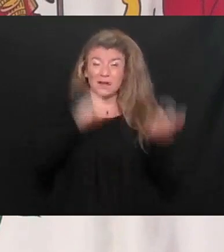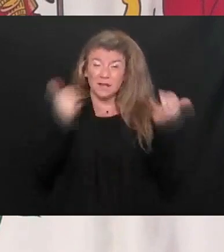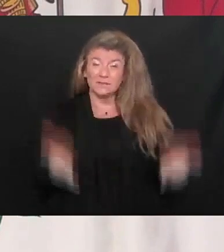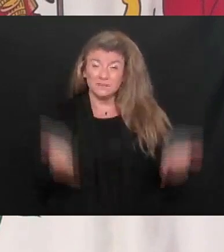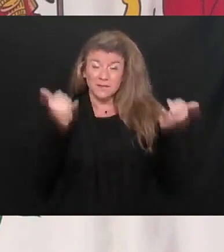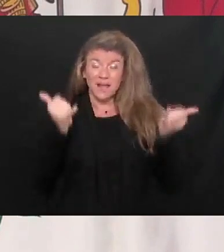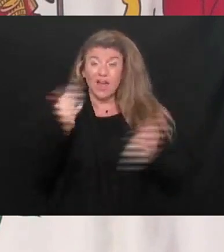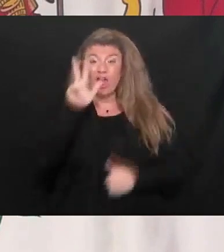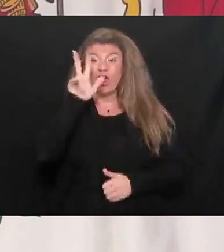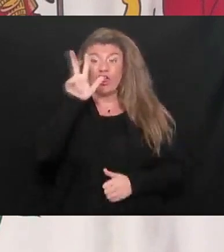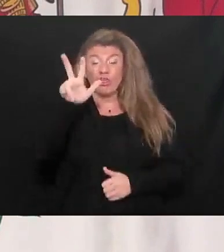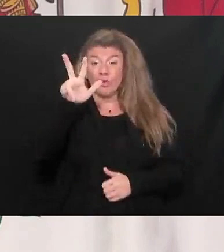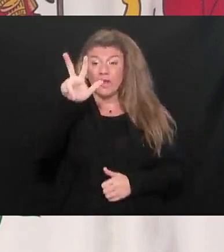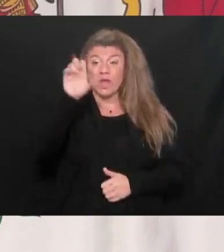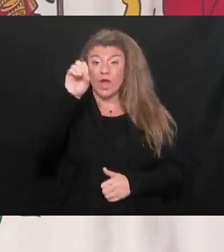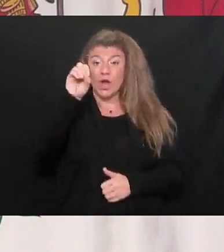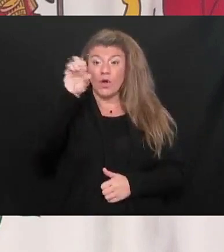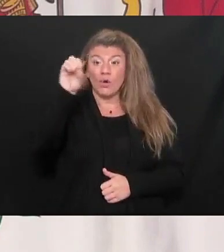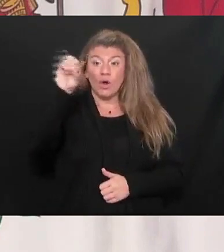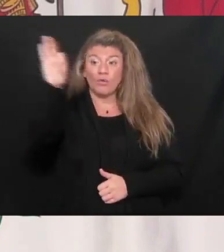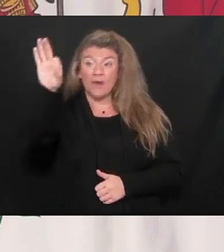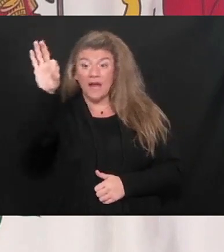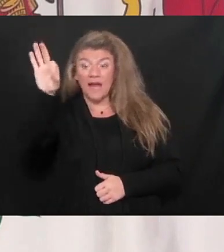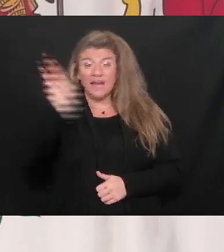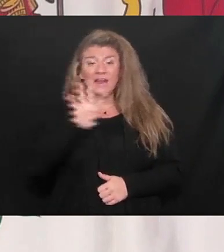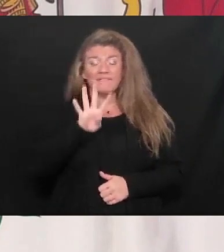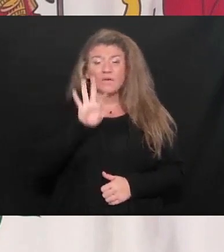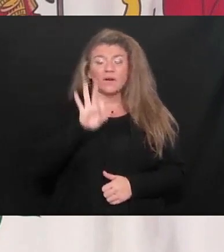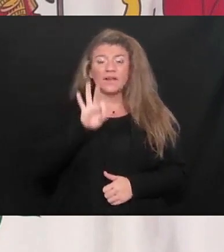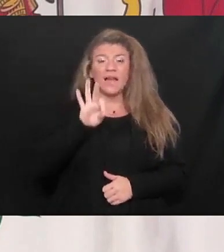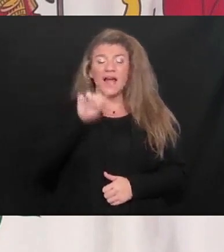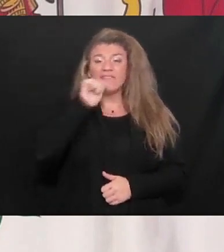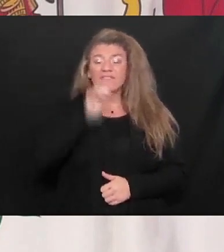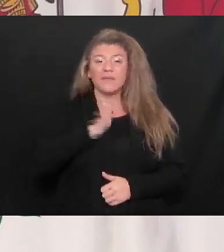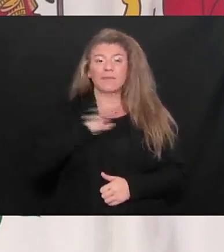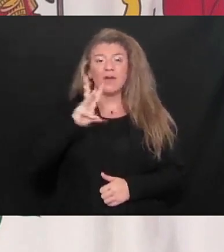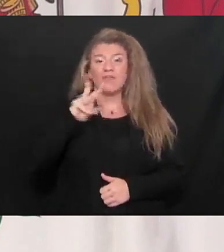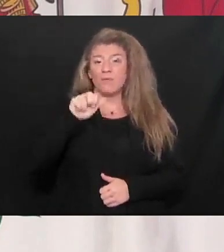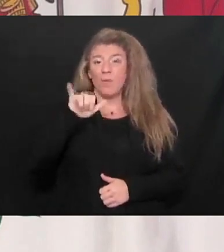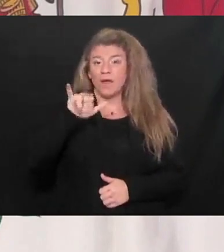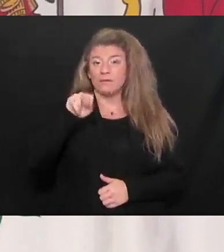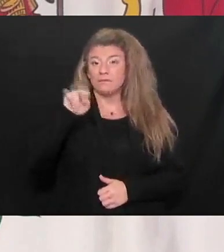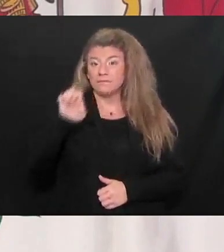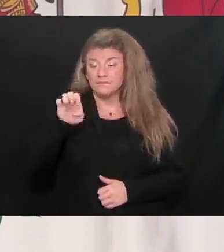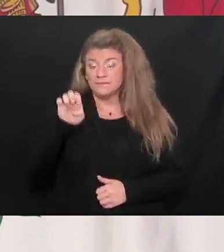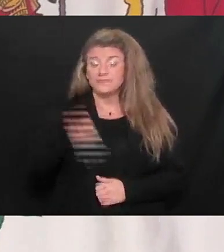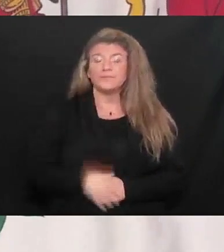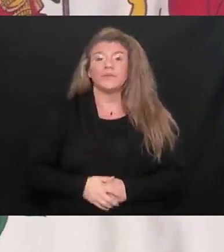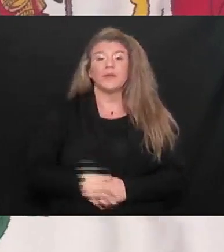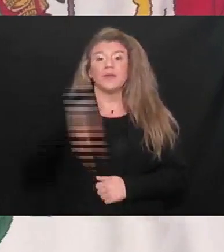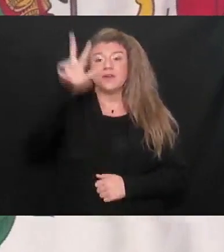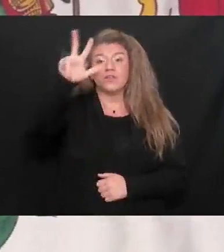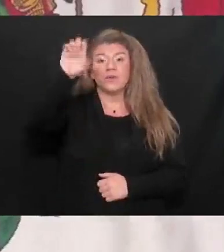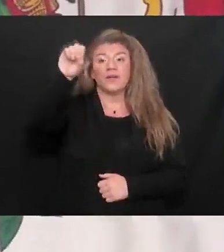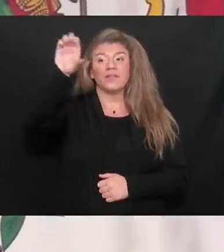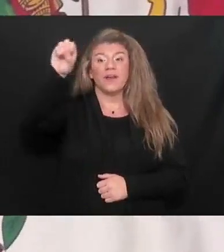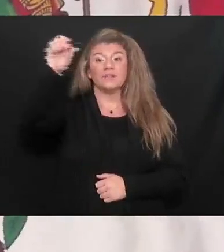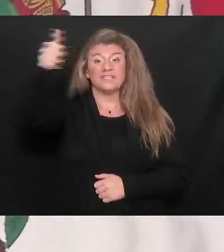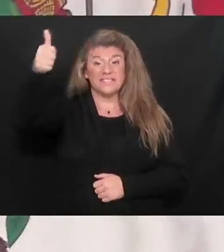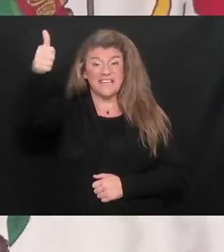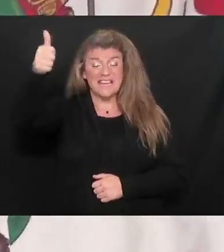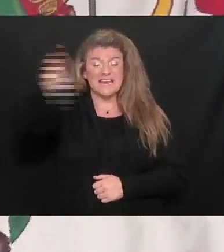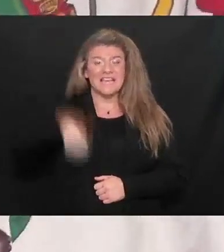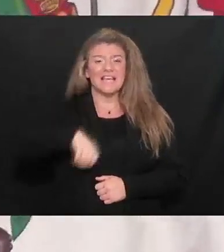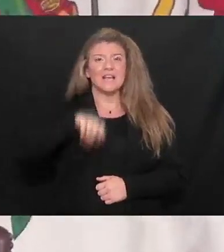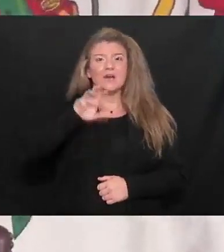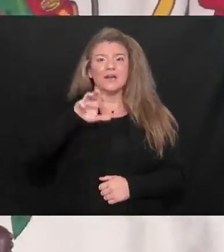The 3,009th death in West Virginia is a 49-year-old female from Wayne County. The 3,010th death in West Virginia